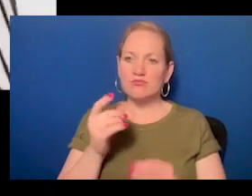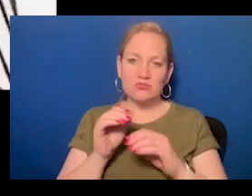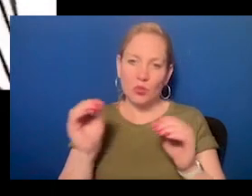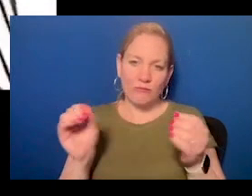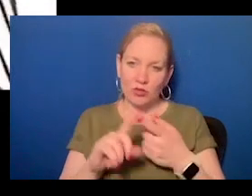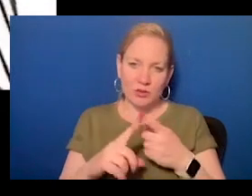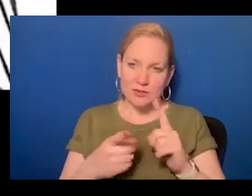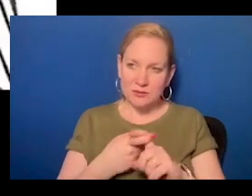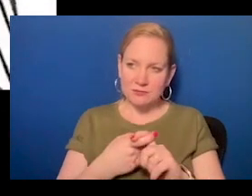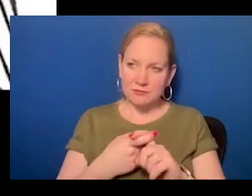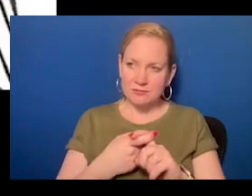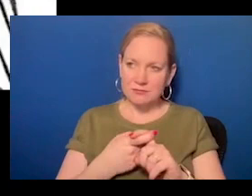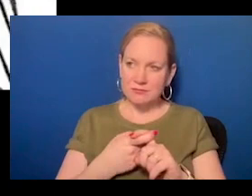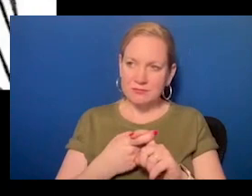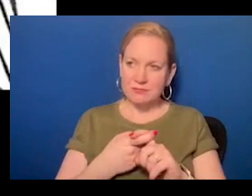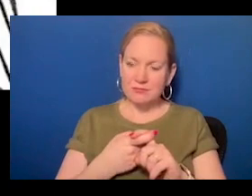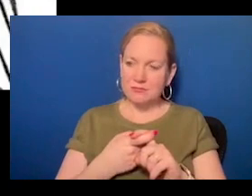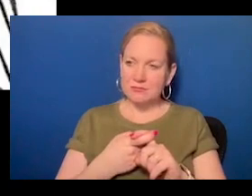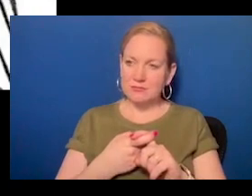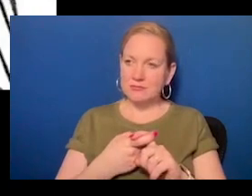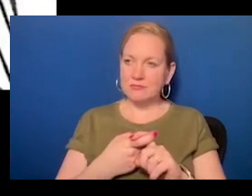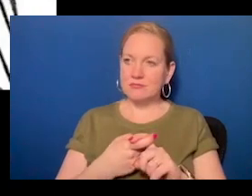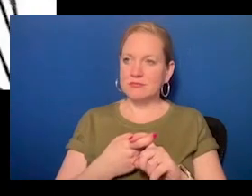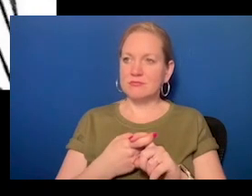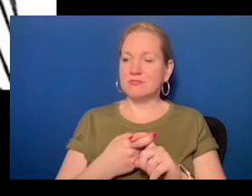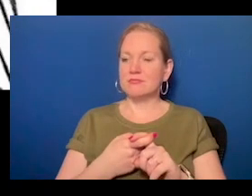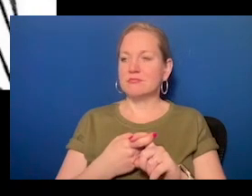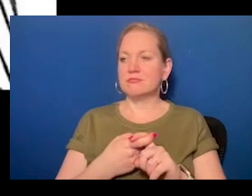Every day she went to school alone.